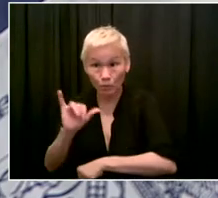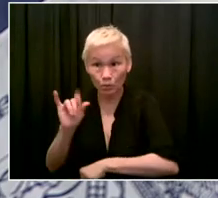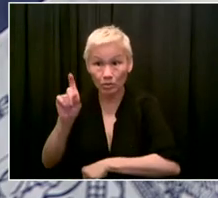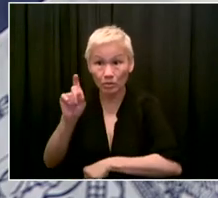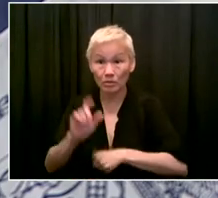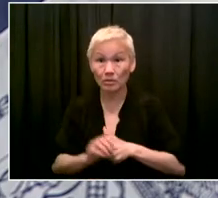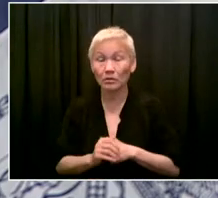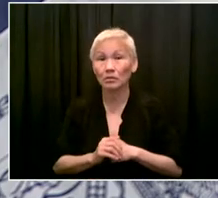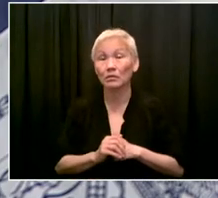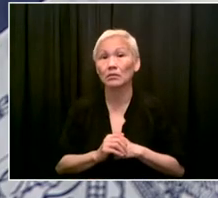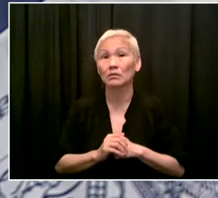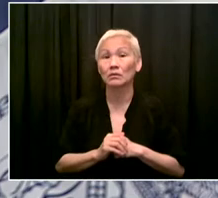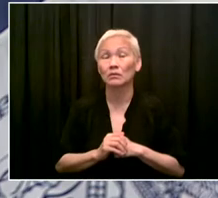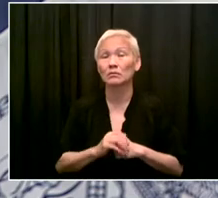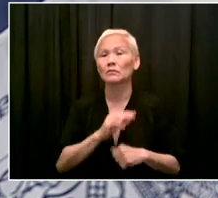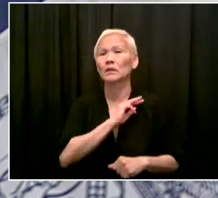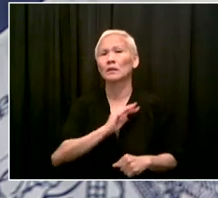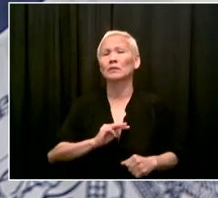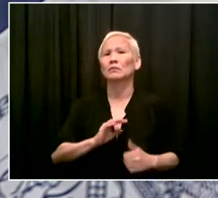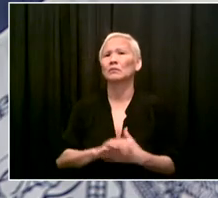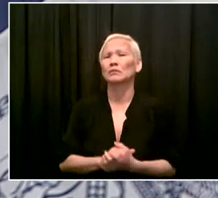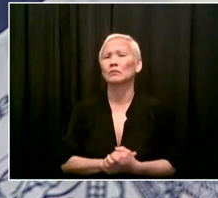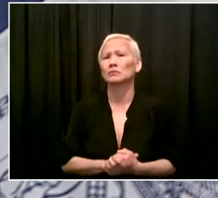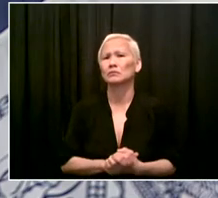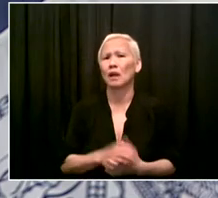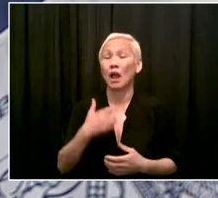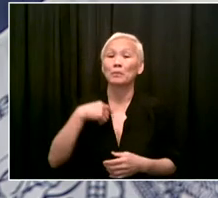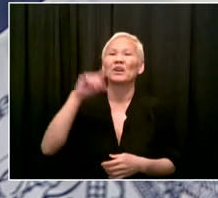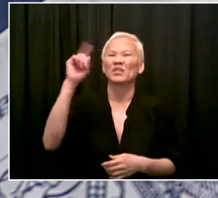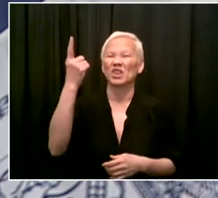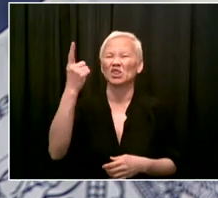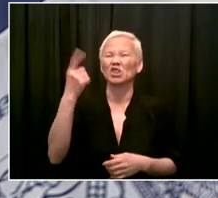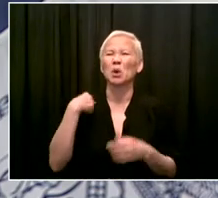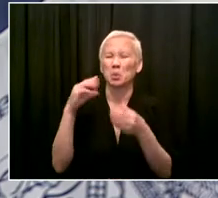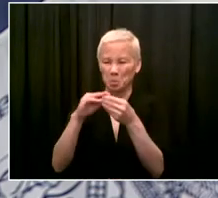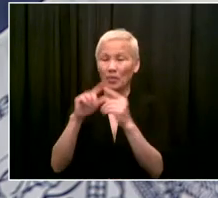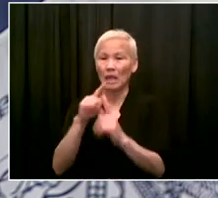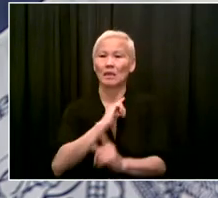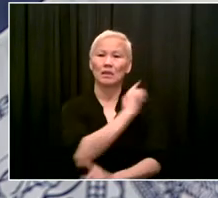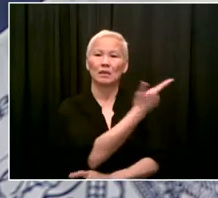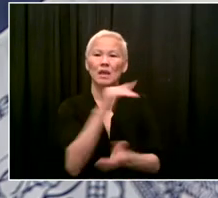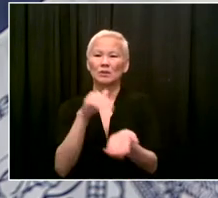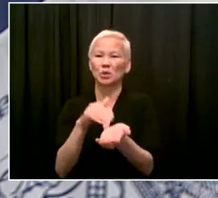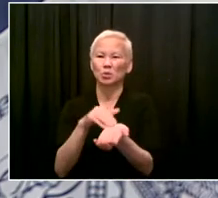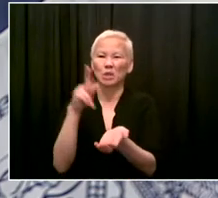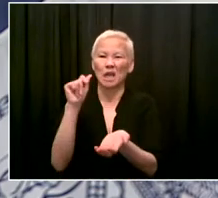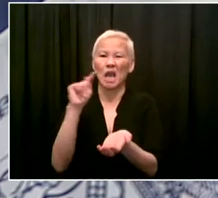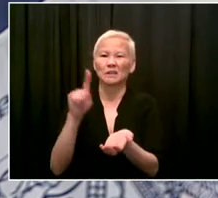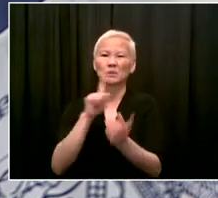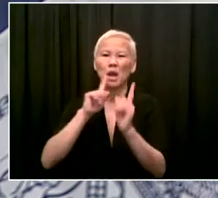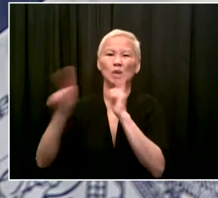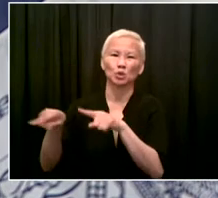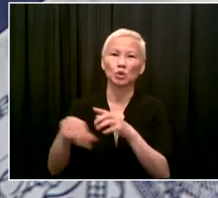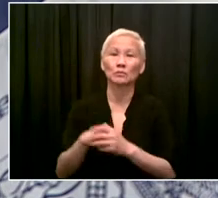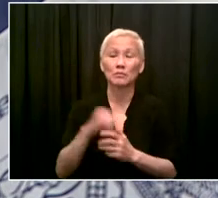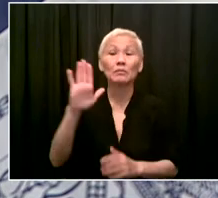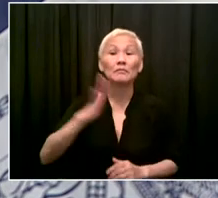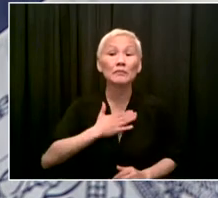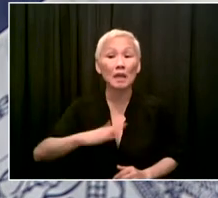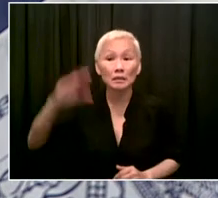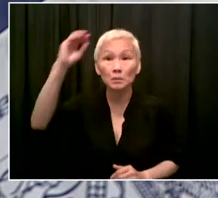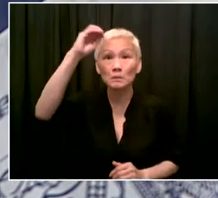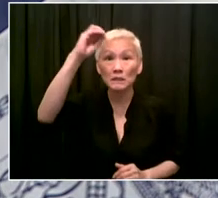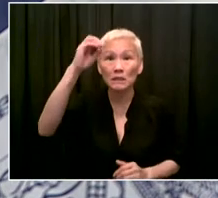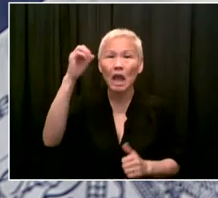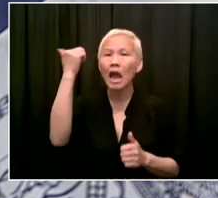I believe if people come here for whatever reason, we should vaccinate anyone who needs to get vaccinated. That's just in our interest. That's in